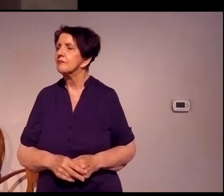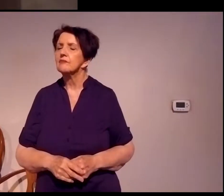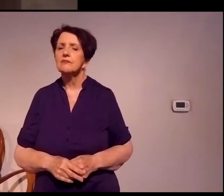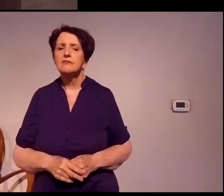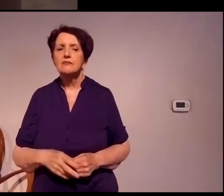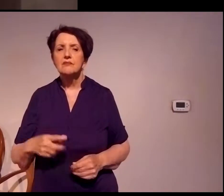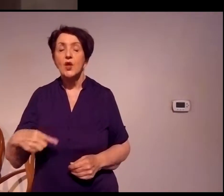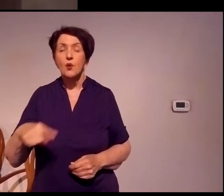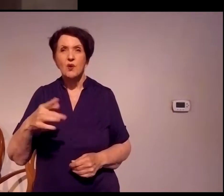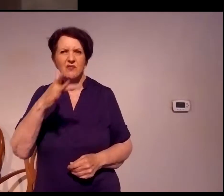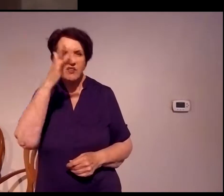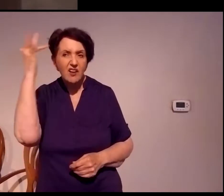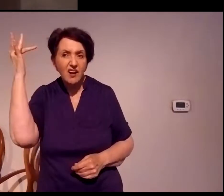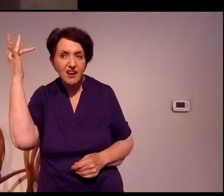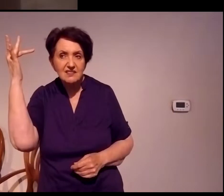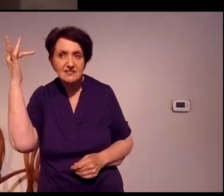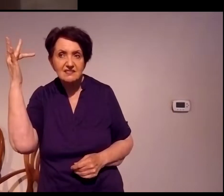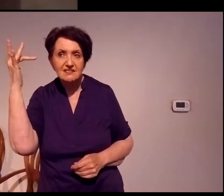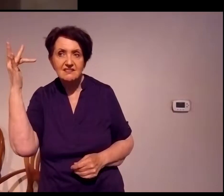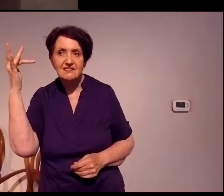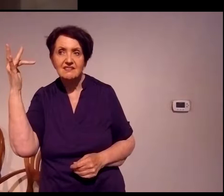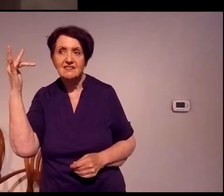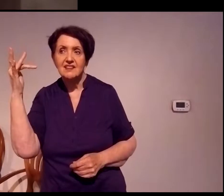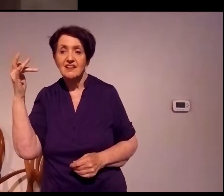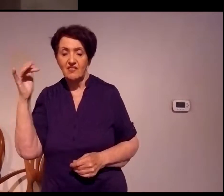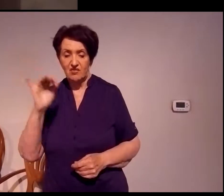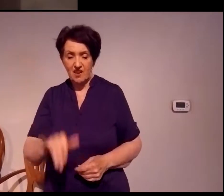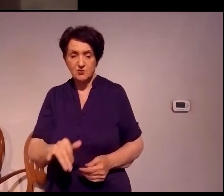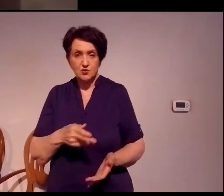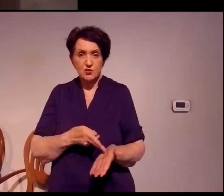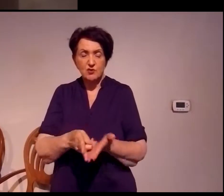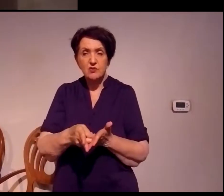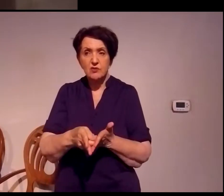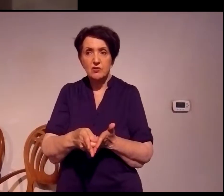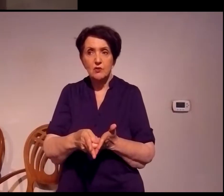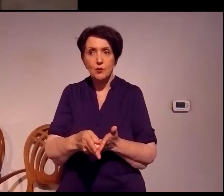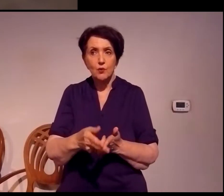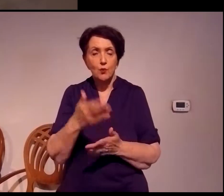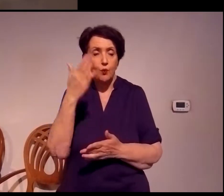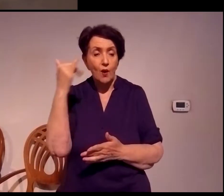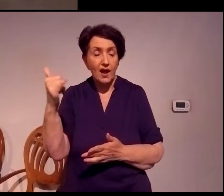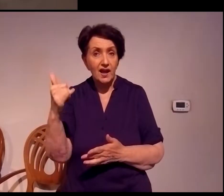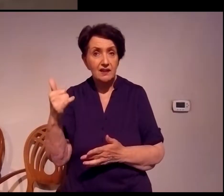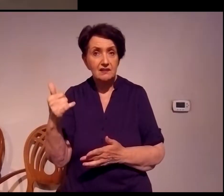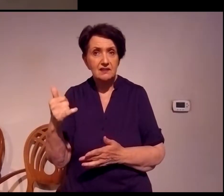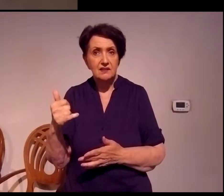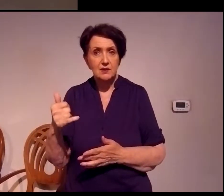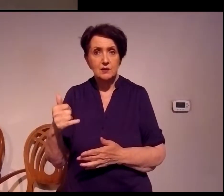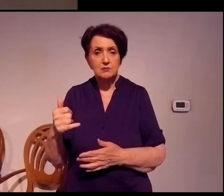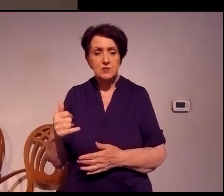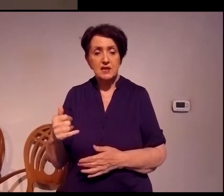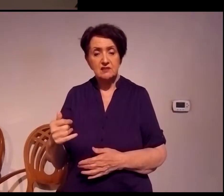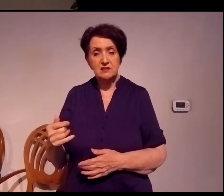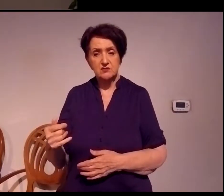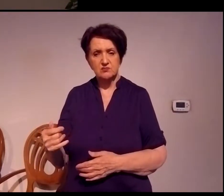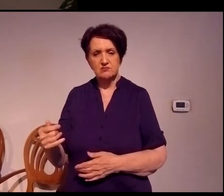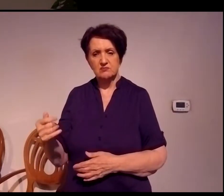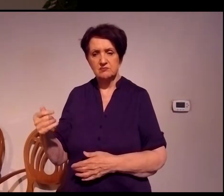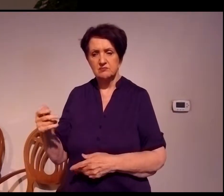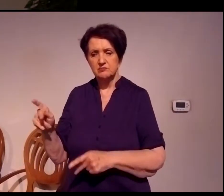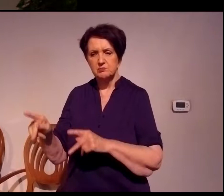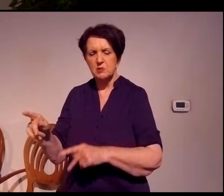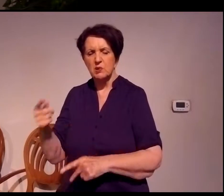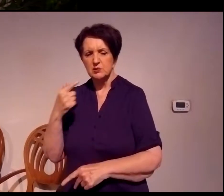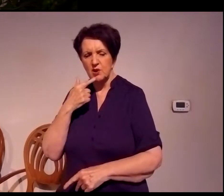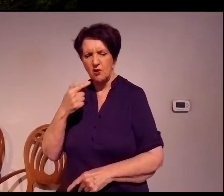We have forgotten that truth because we have been told that we are to put other